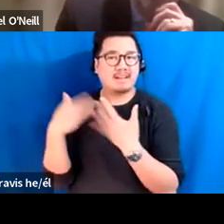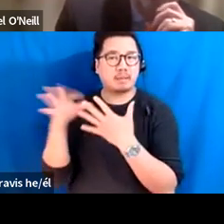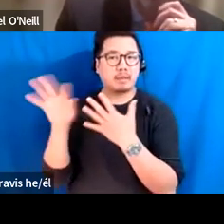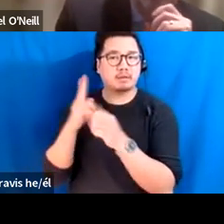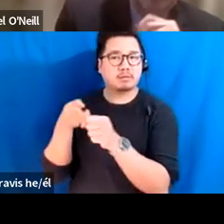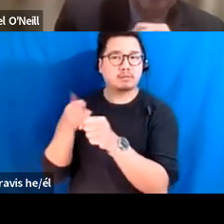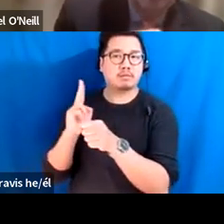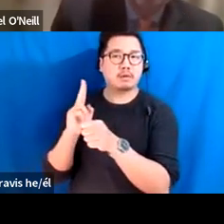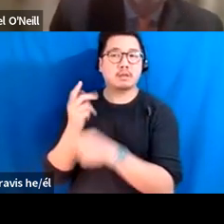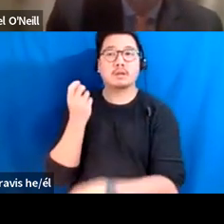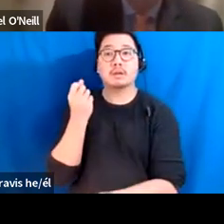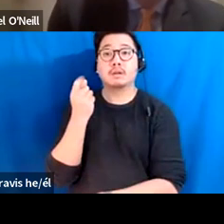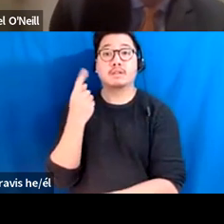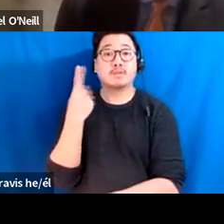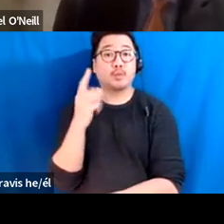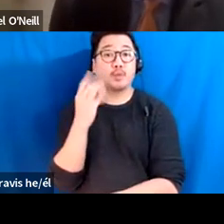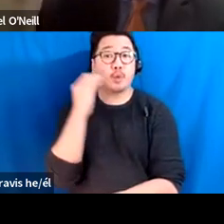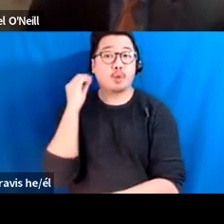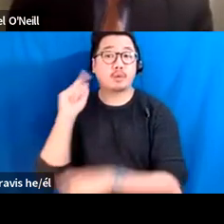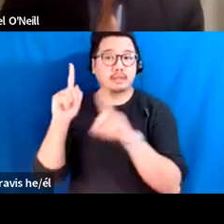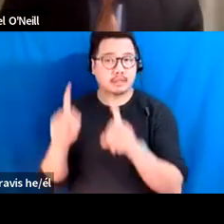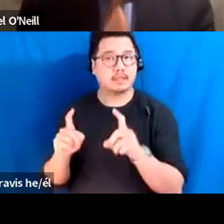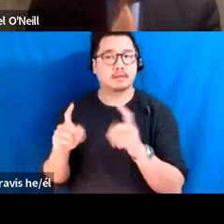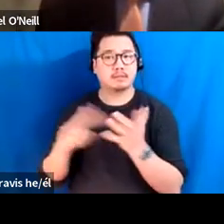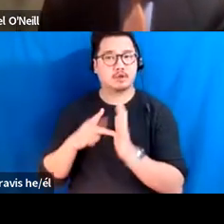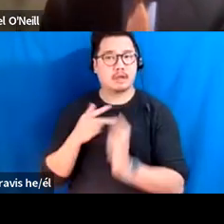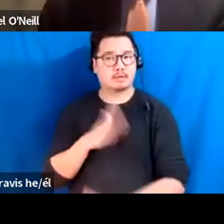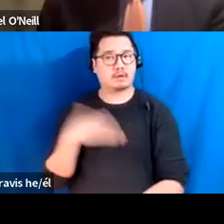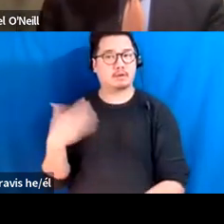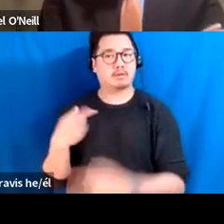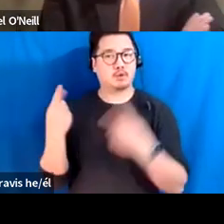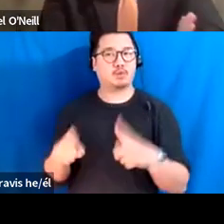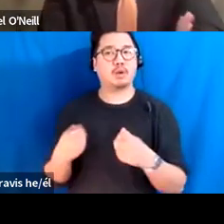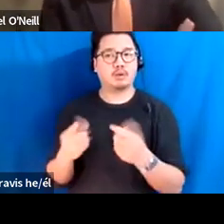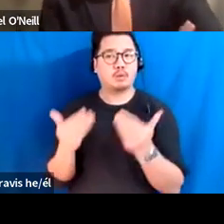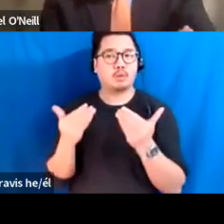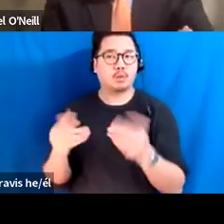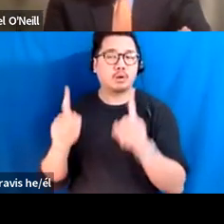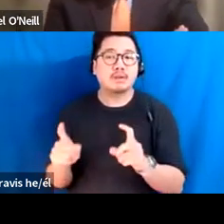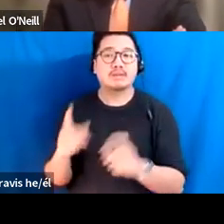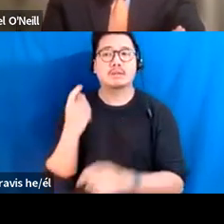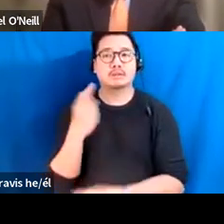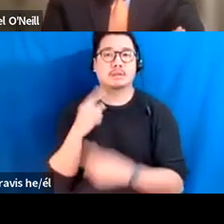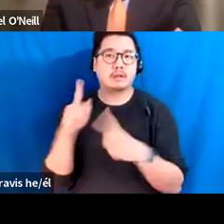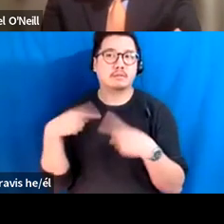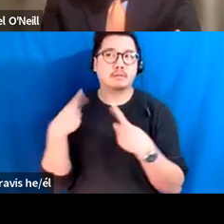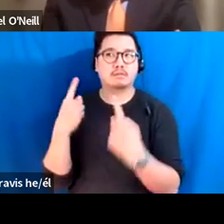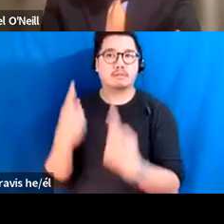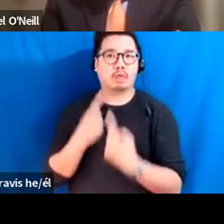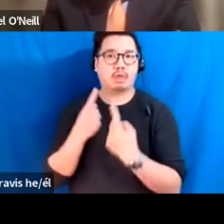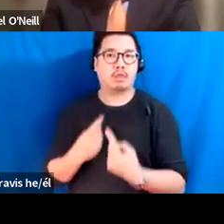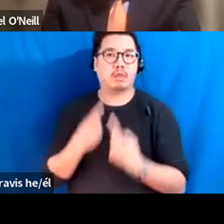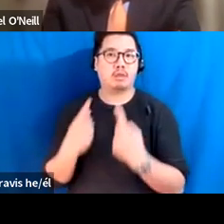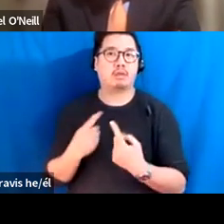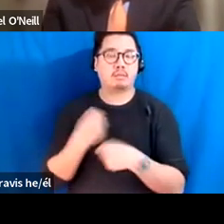for the for these at home tests um where we have struggled to get consent just for the pool testing